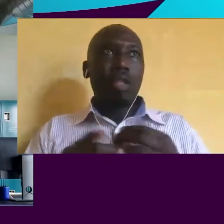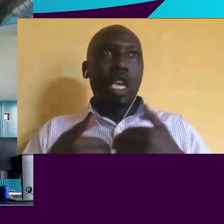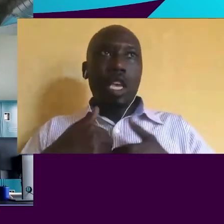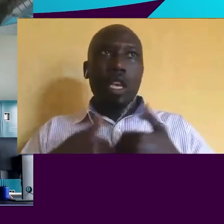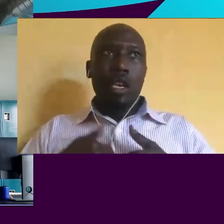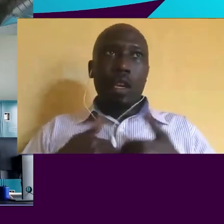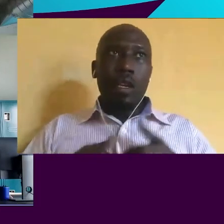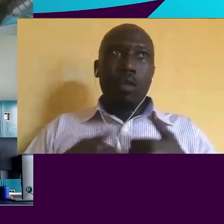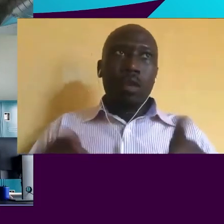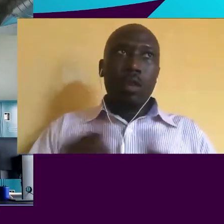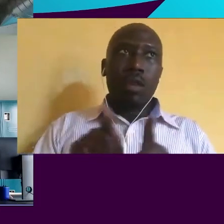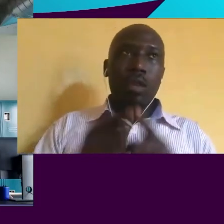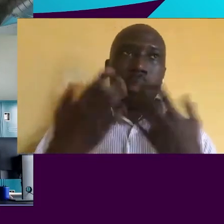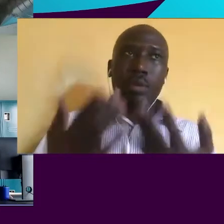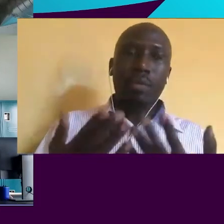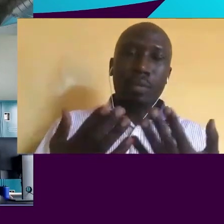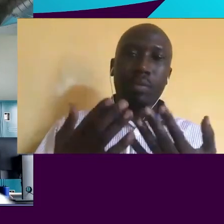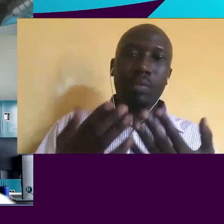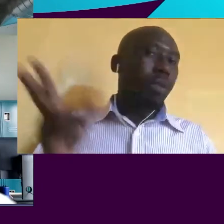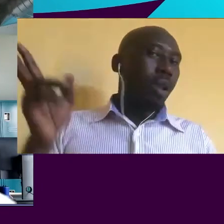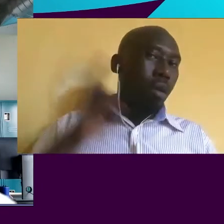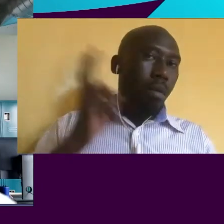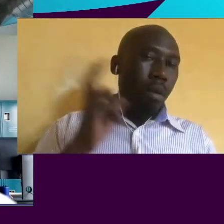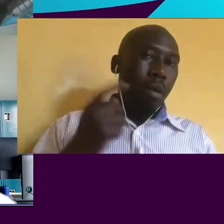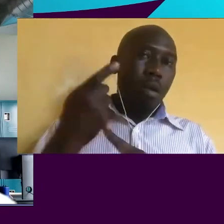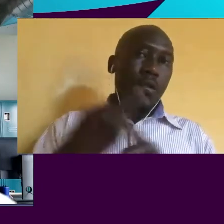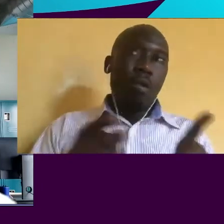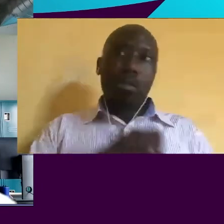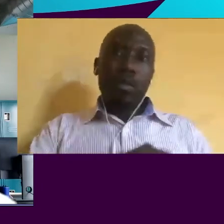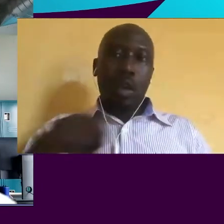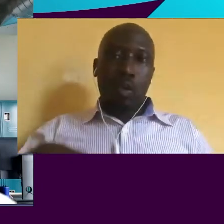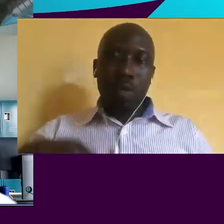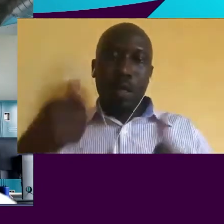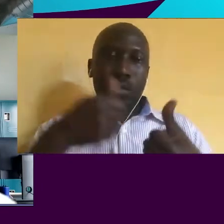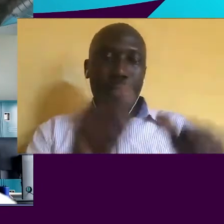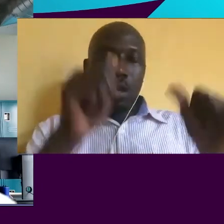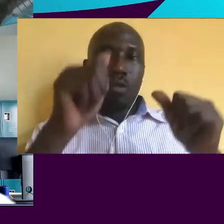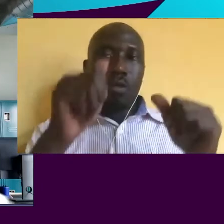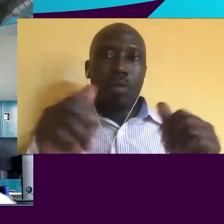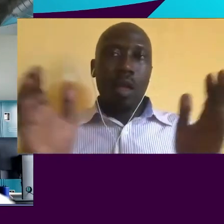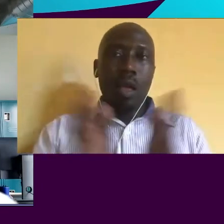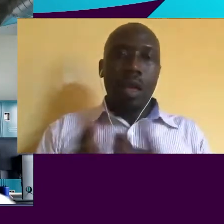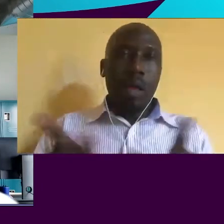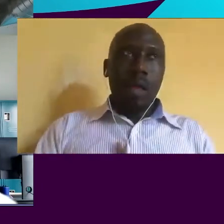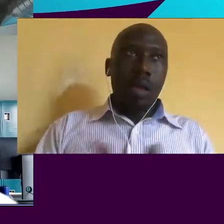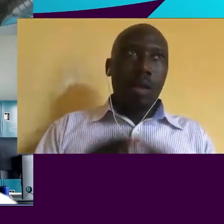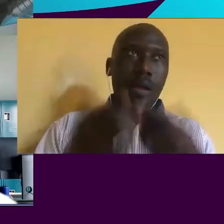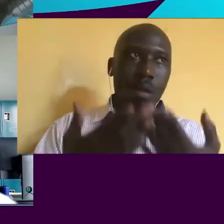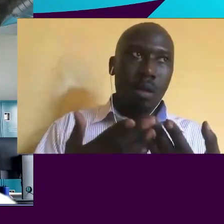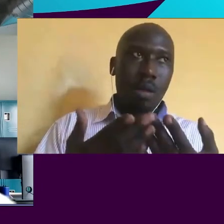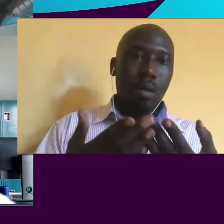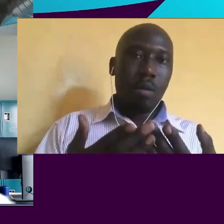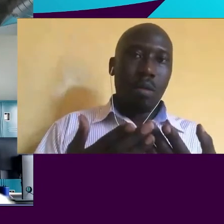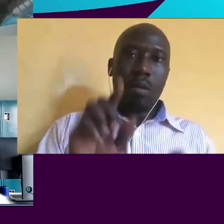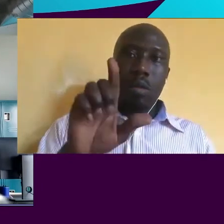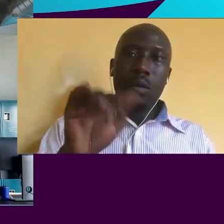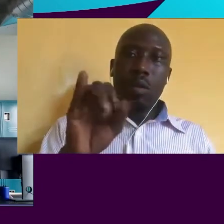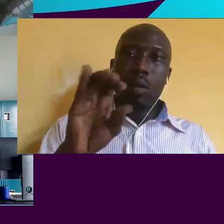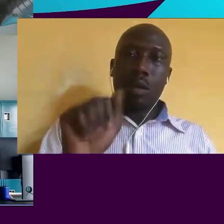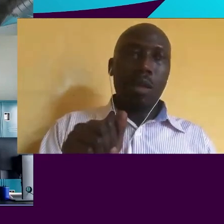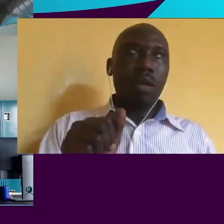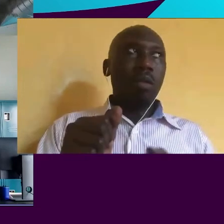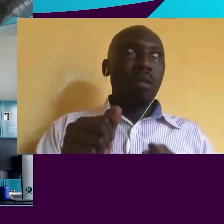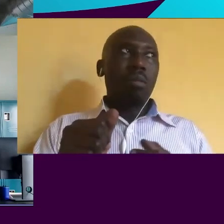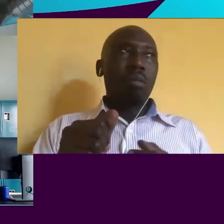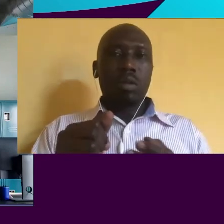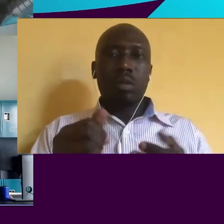I heard from the women themselves. Lydia was really passionate when she put through